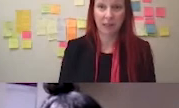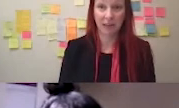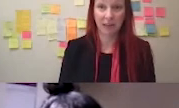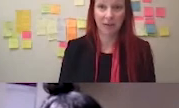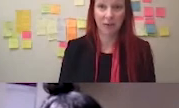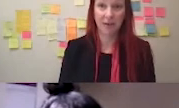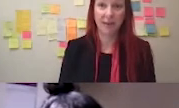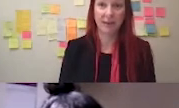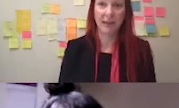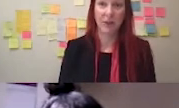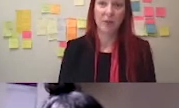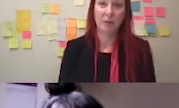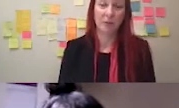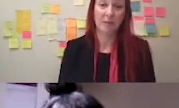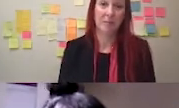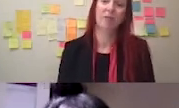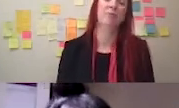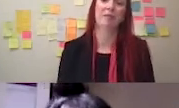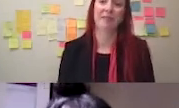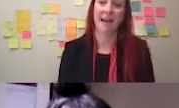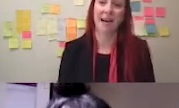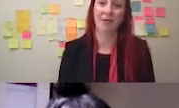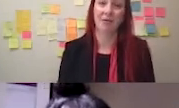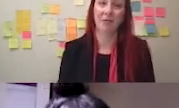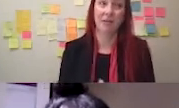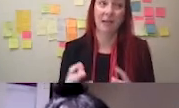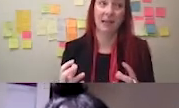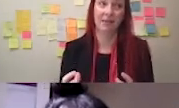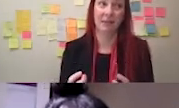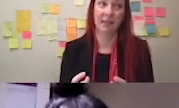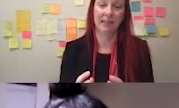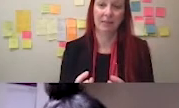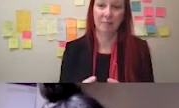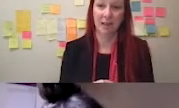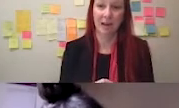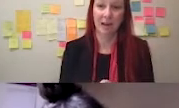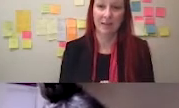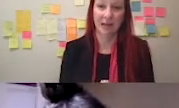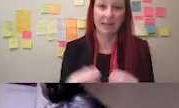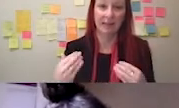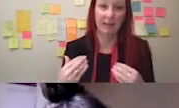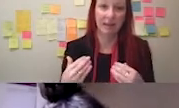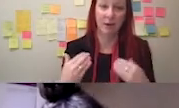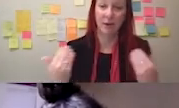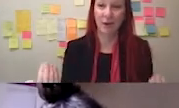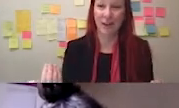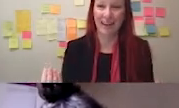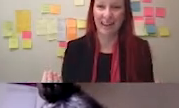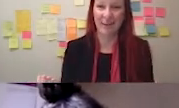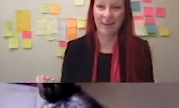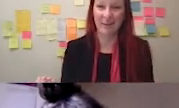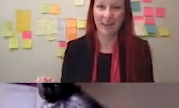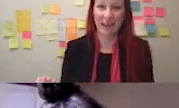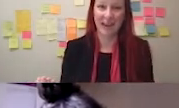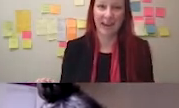mindfulness-based stress reduction course, which was one of the most profound experiences of my life that has set me on the